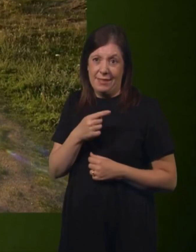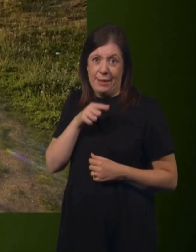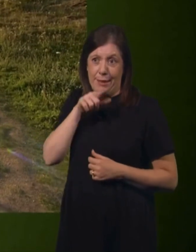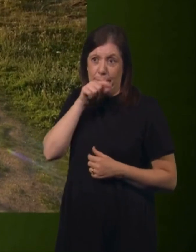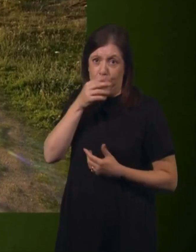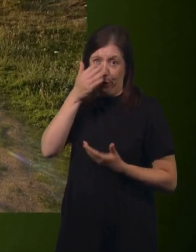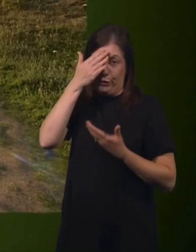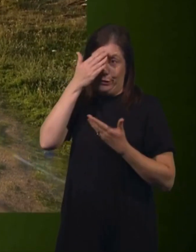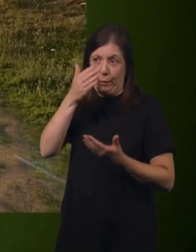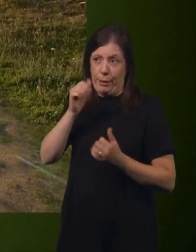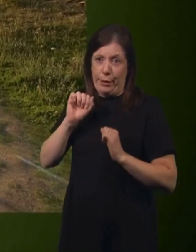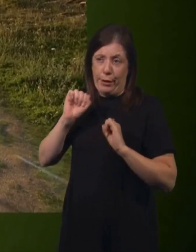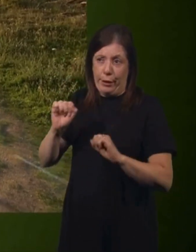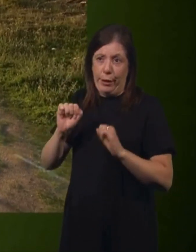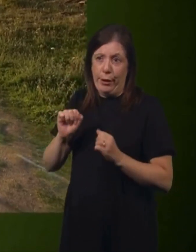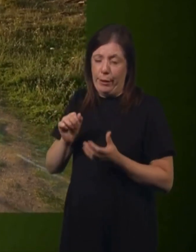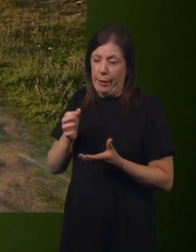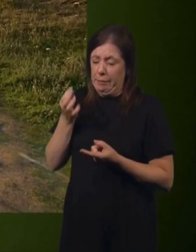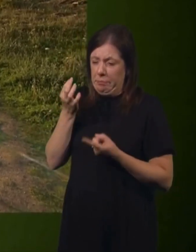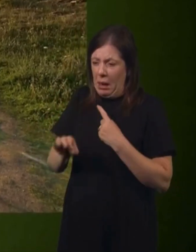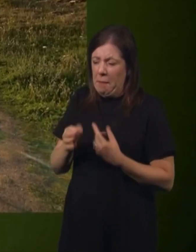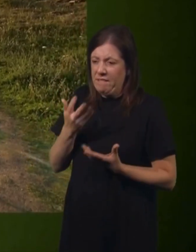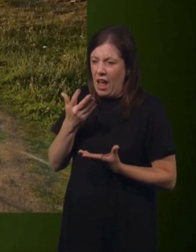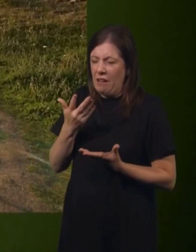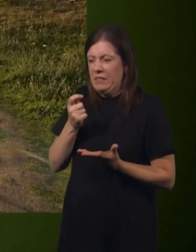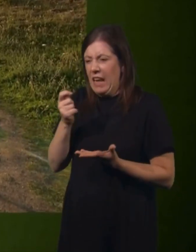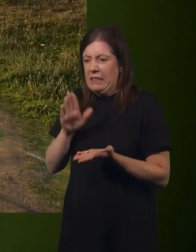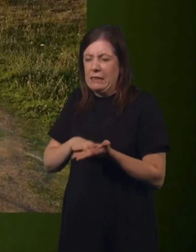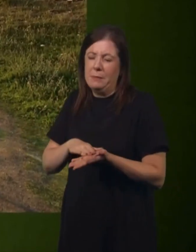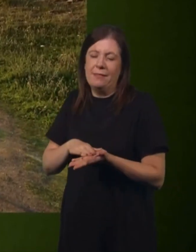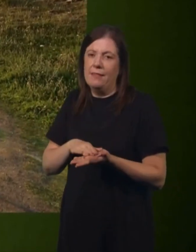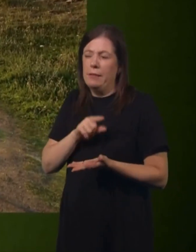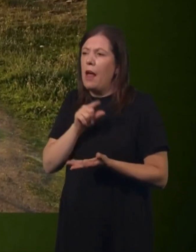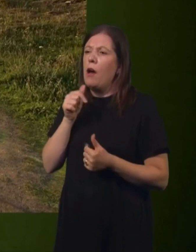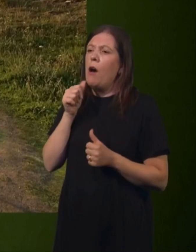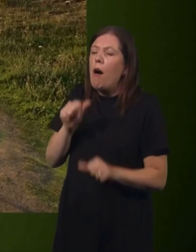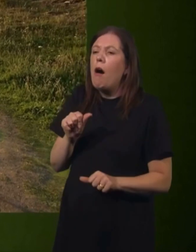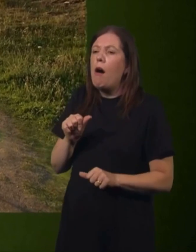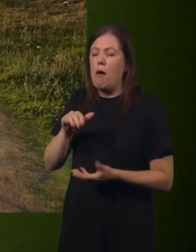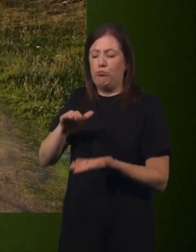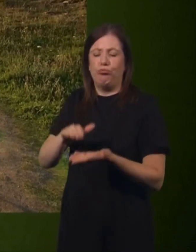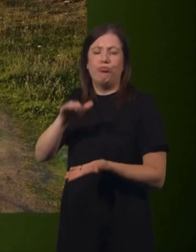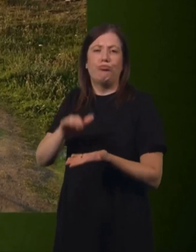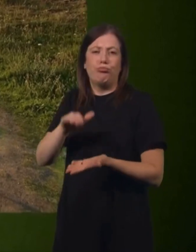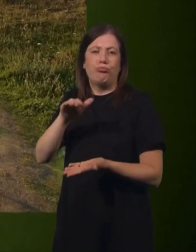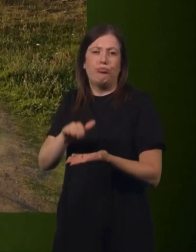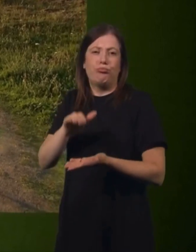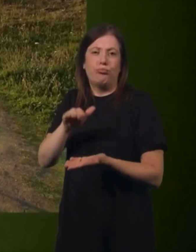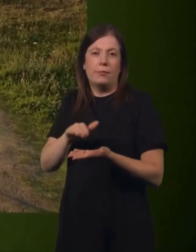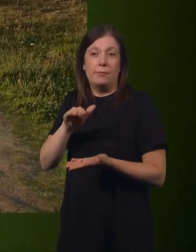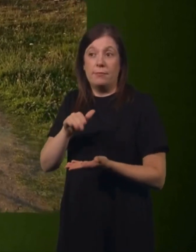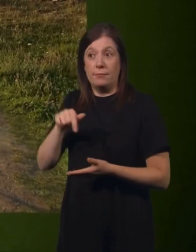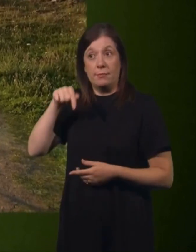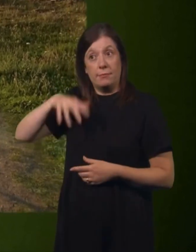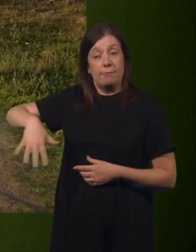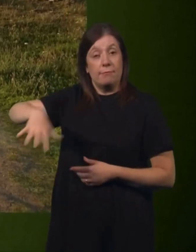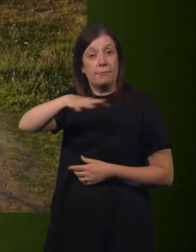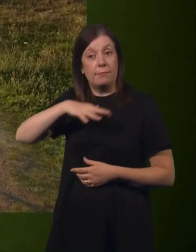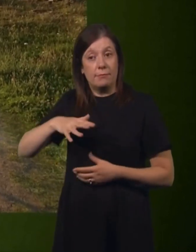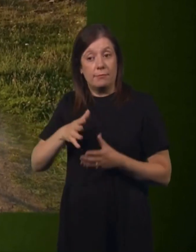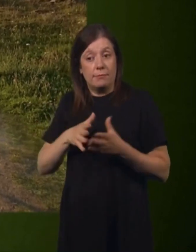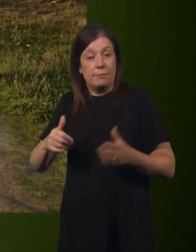variation around the length of the grass. But like I said, because of all of this, they do really well. And they know they're doing well here because